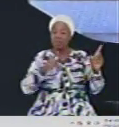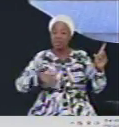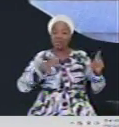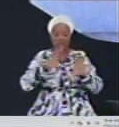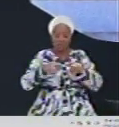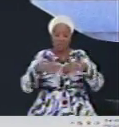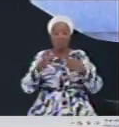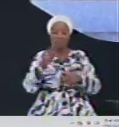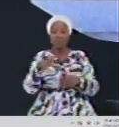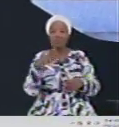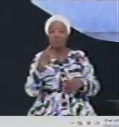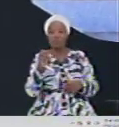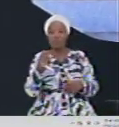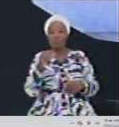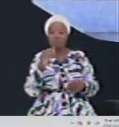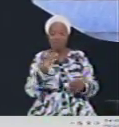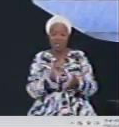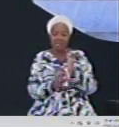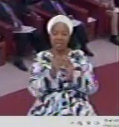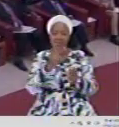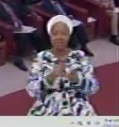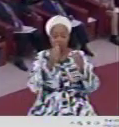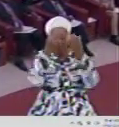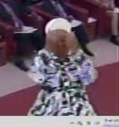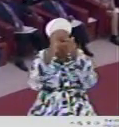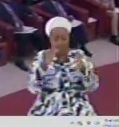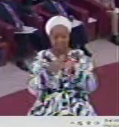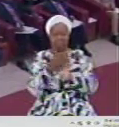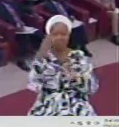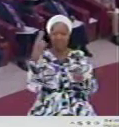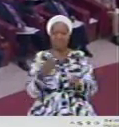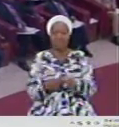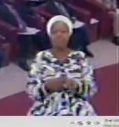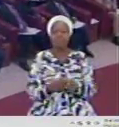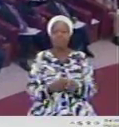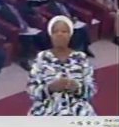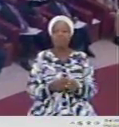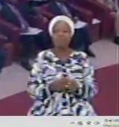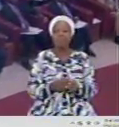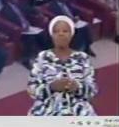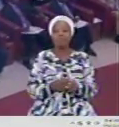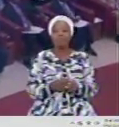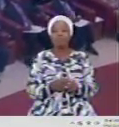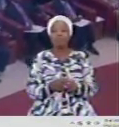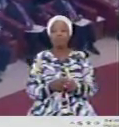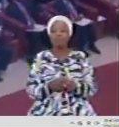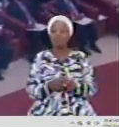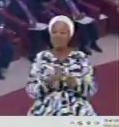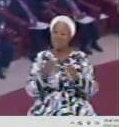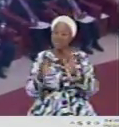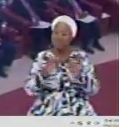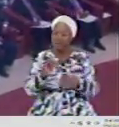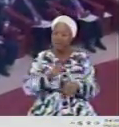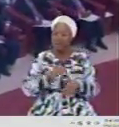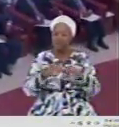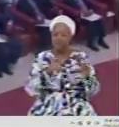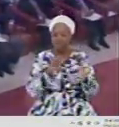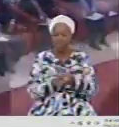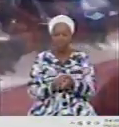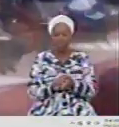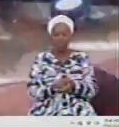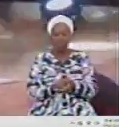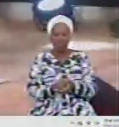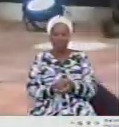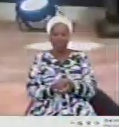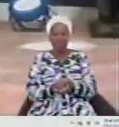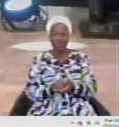grant you such obedience in Jesus' name. If I do that, if